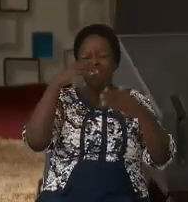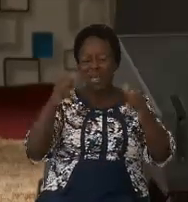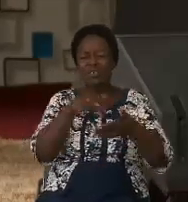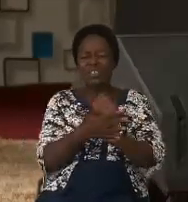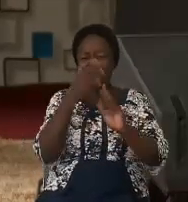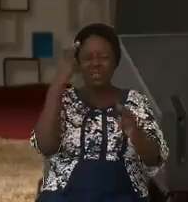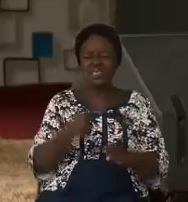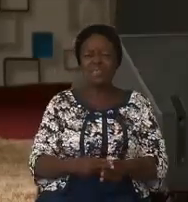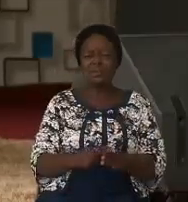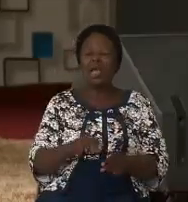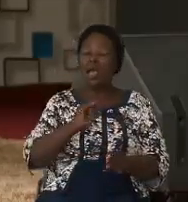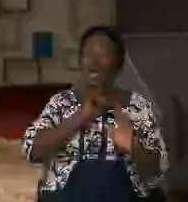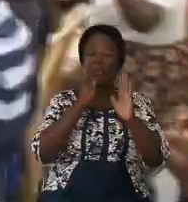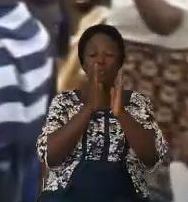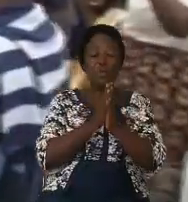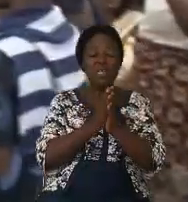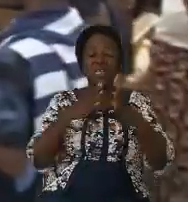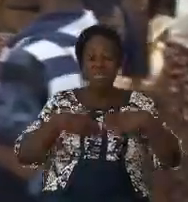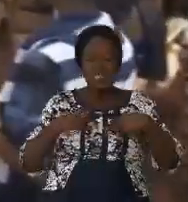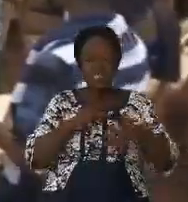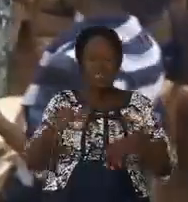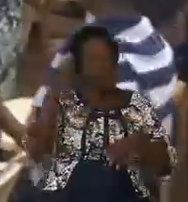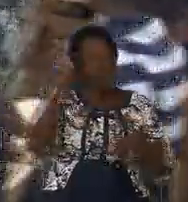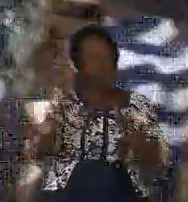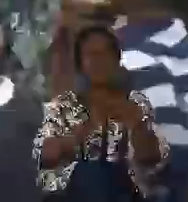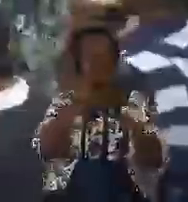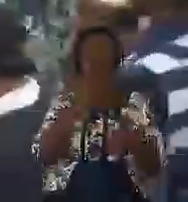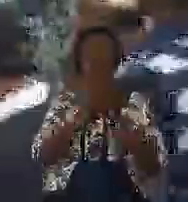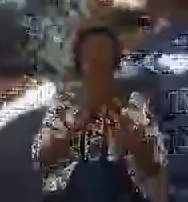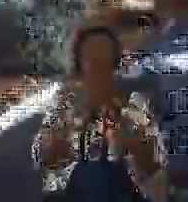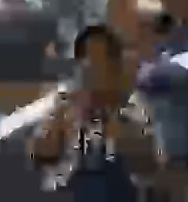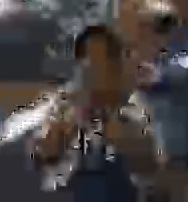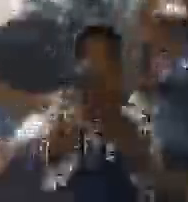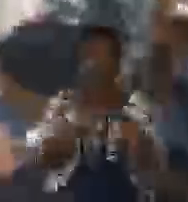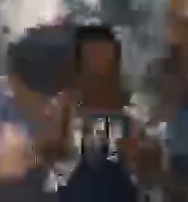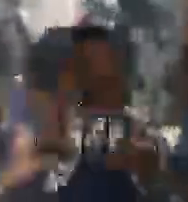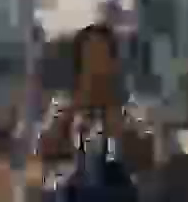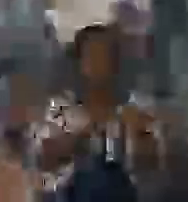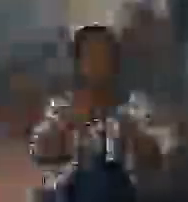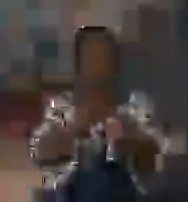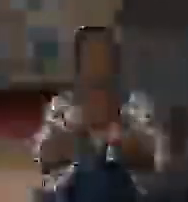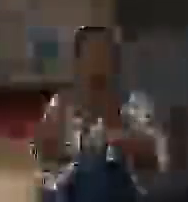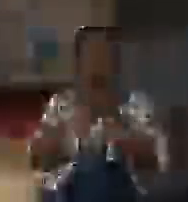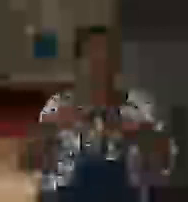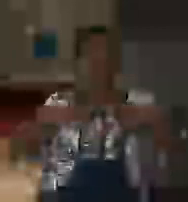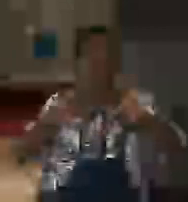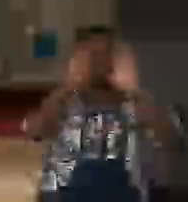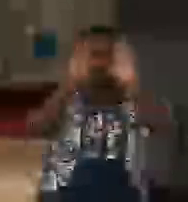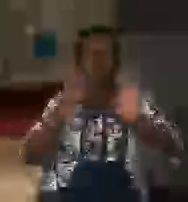affliction there, come out in Jesus' name. I pray healing for